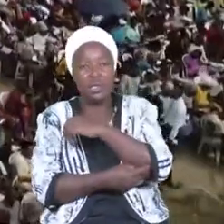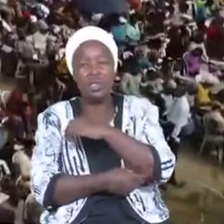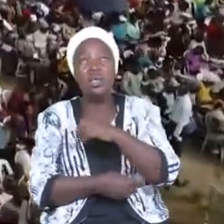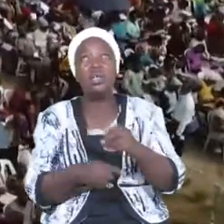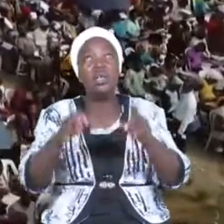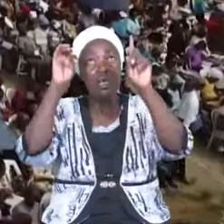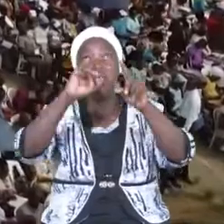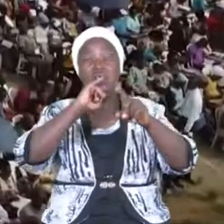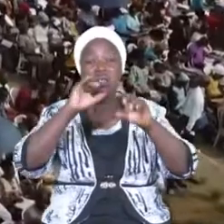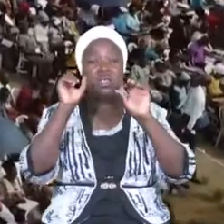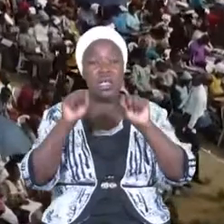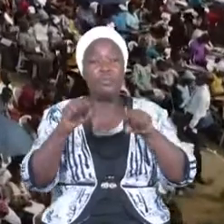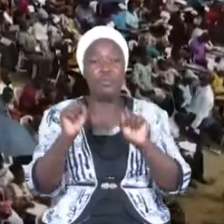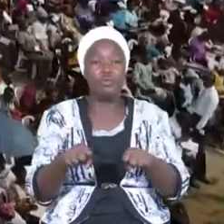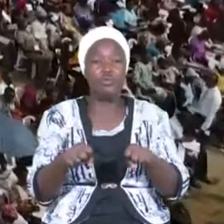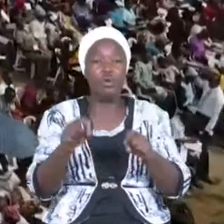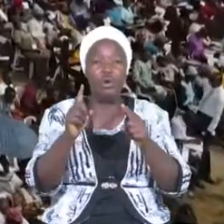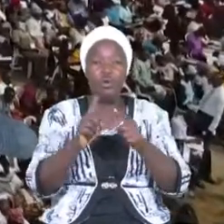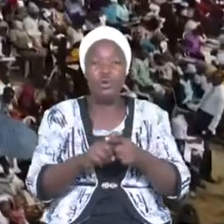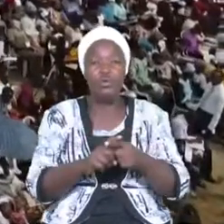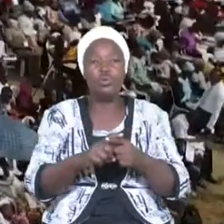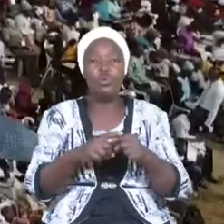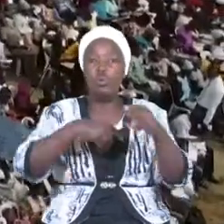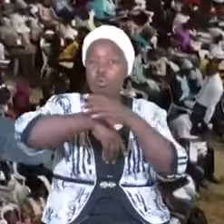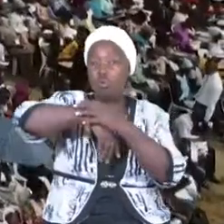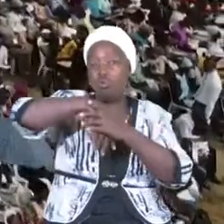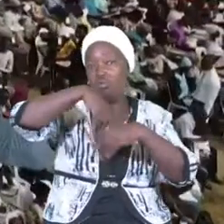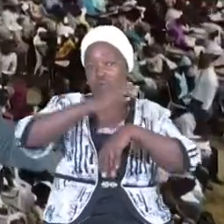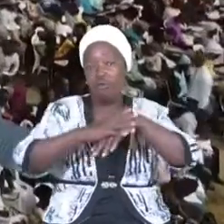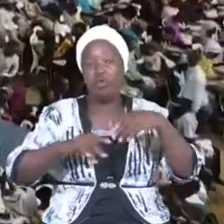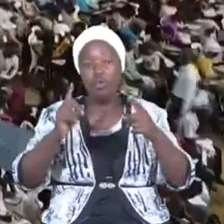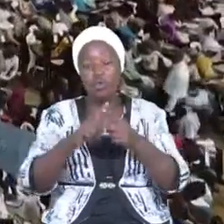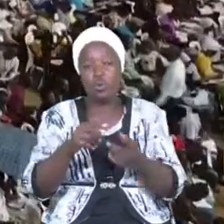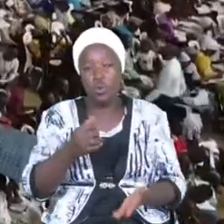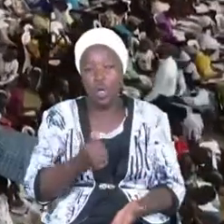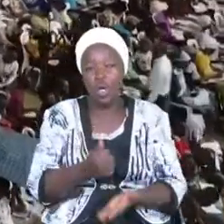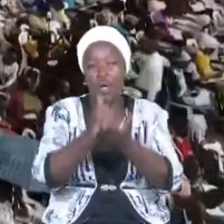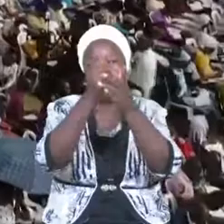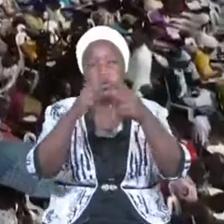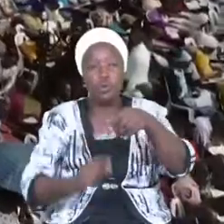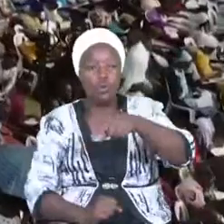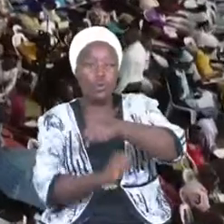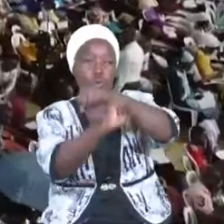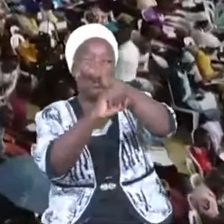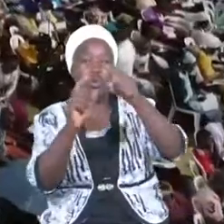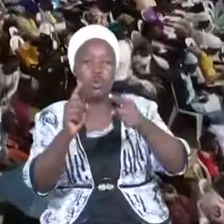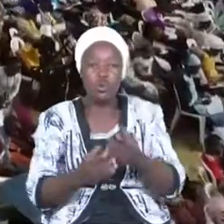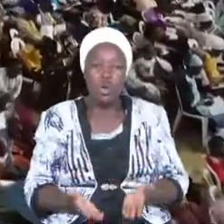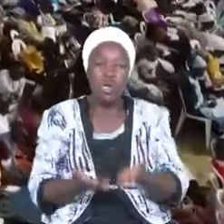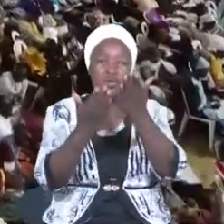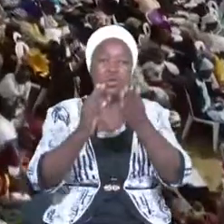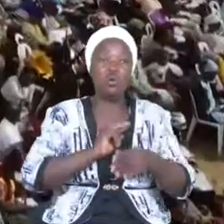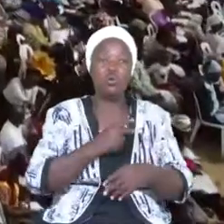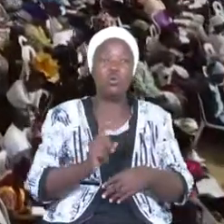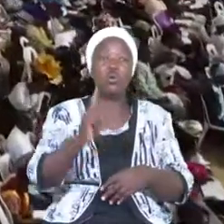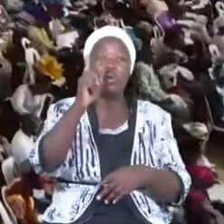able to succor, to help, to support, to uplift them